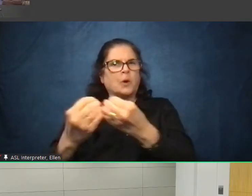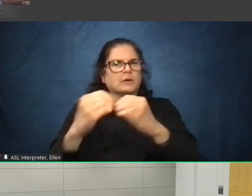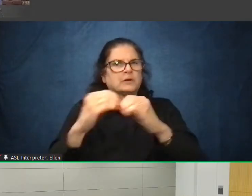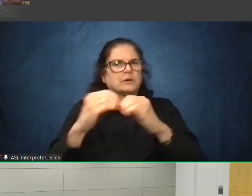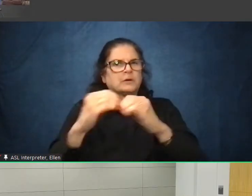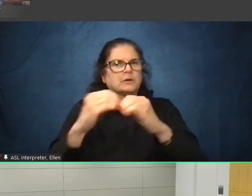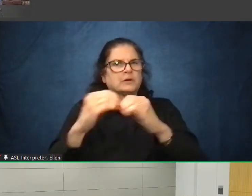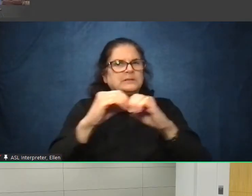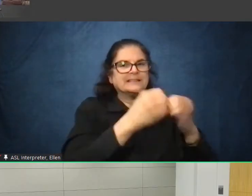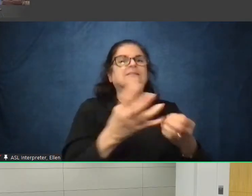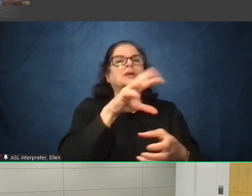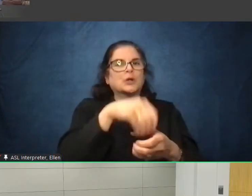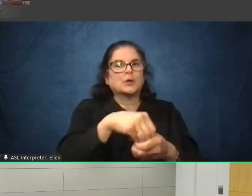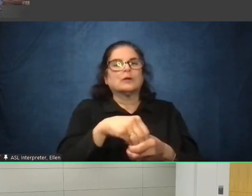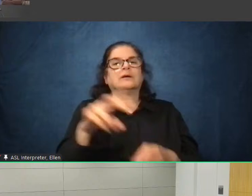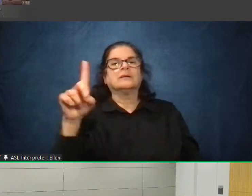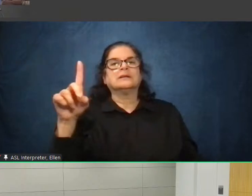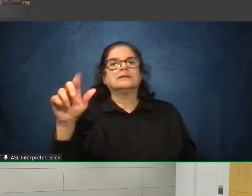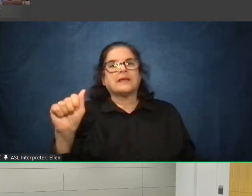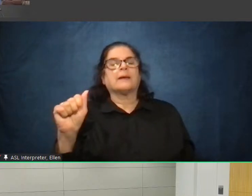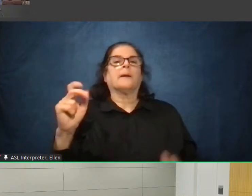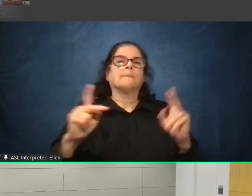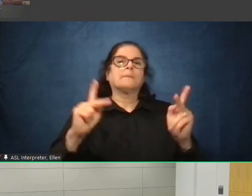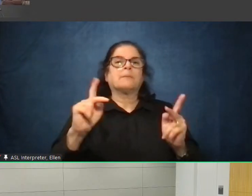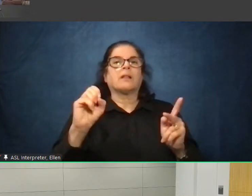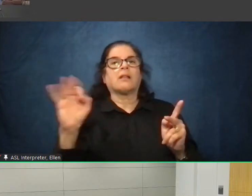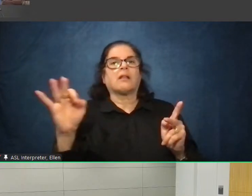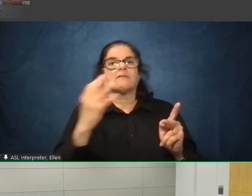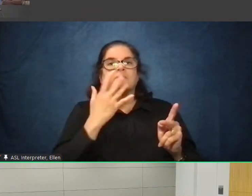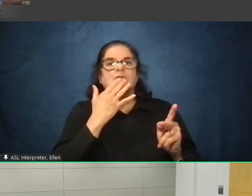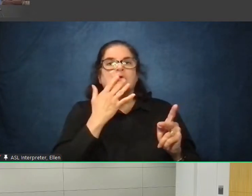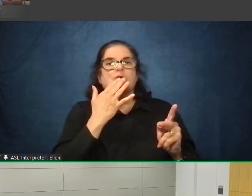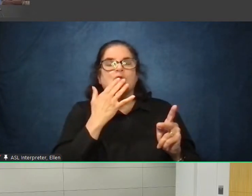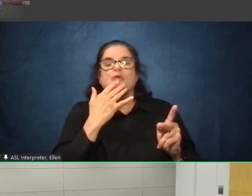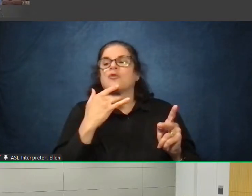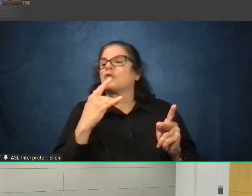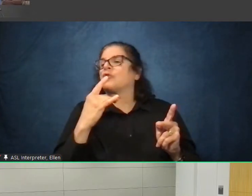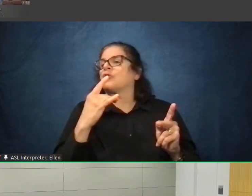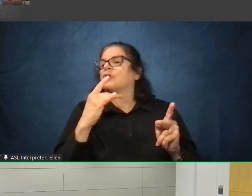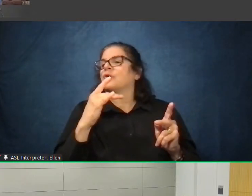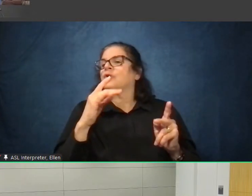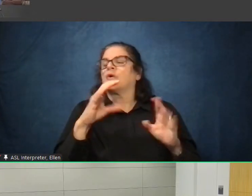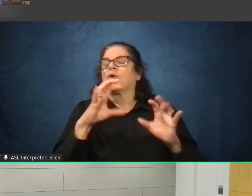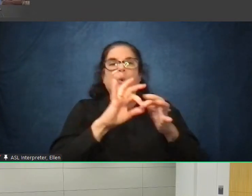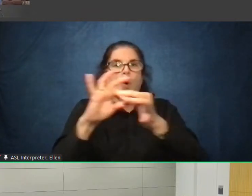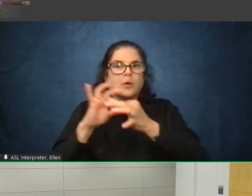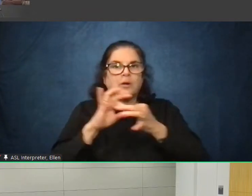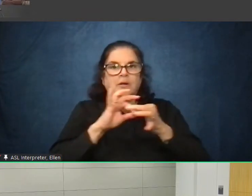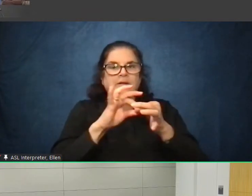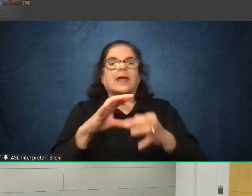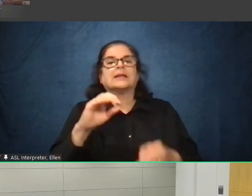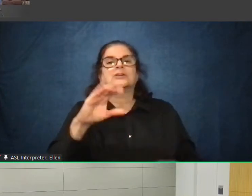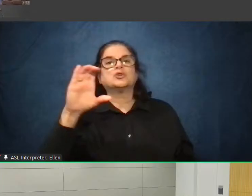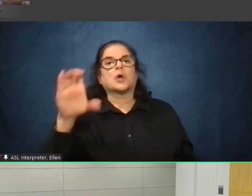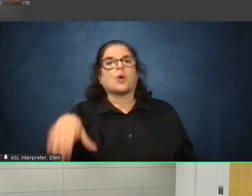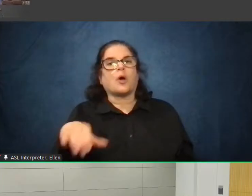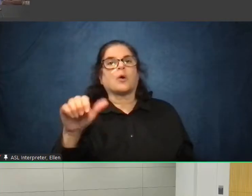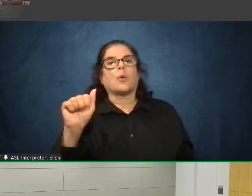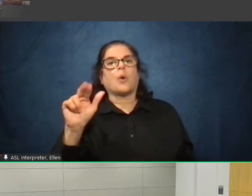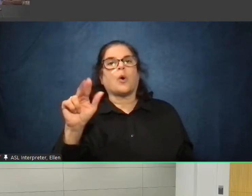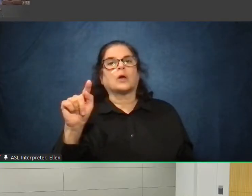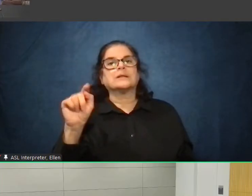Disabled People of Color Coalition, Best Buddies, and Chicagoland Autism Connection. Thank you,